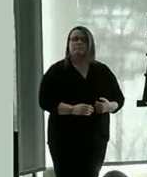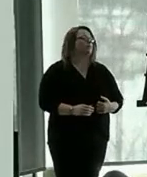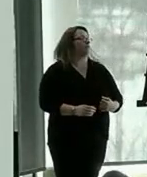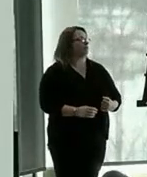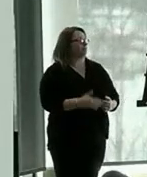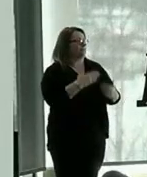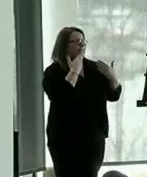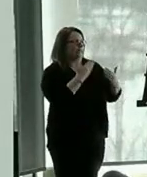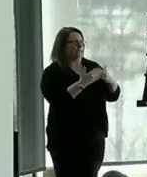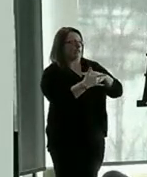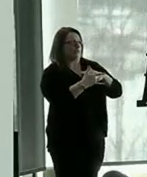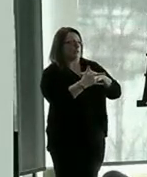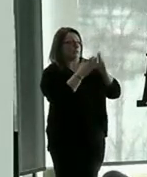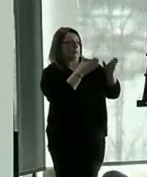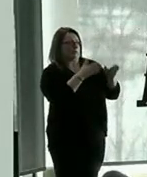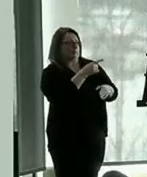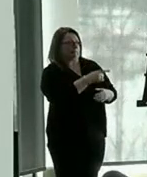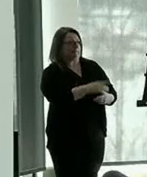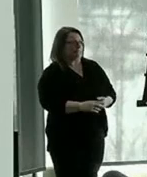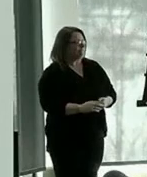Thank you, technical person down the back.